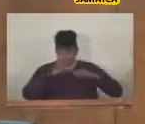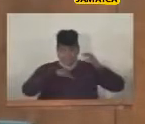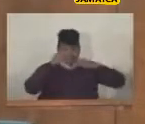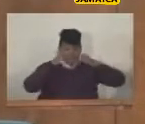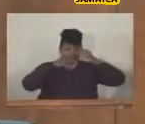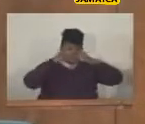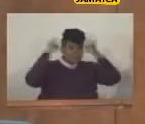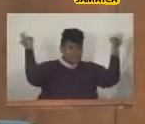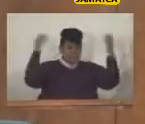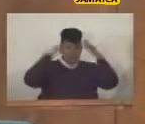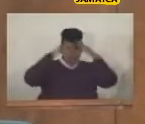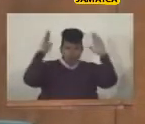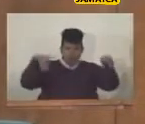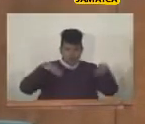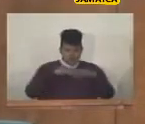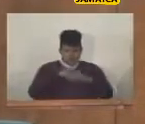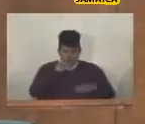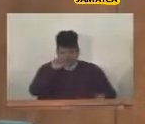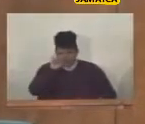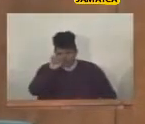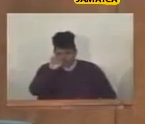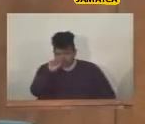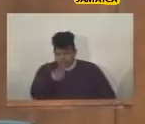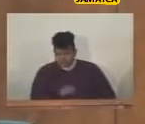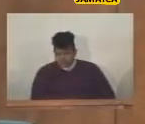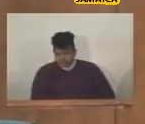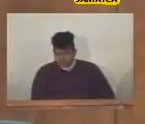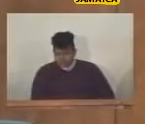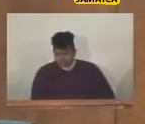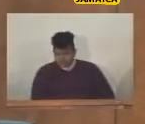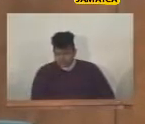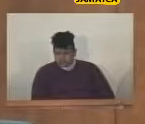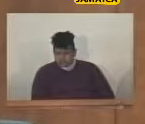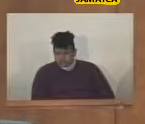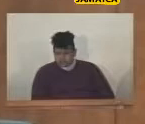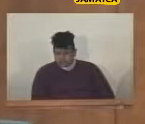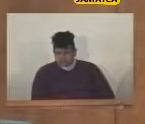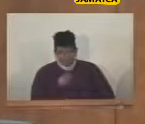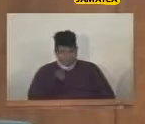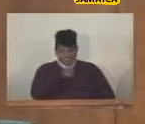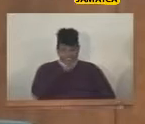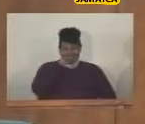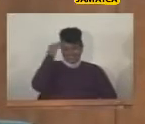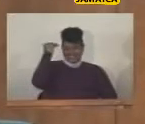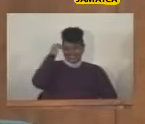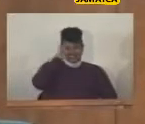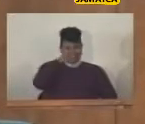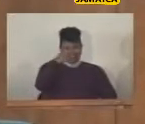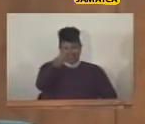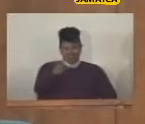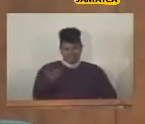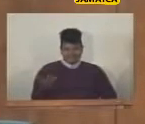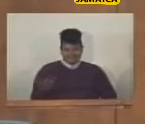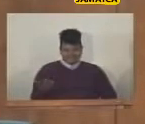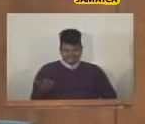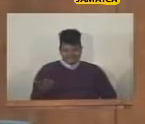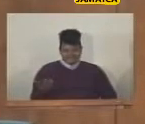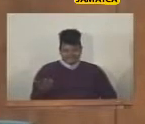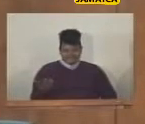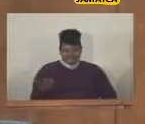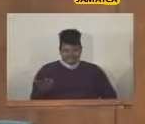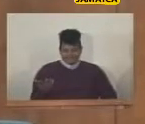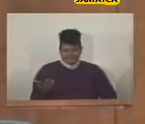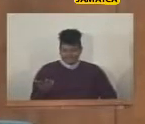I wish we had Senator Sinclair here. Everybody's crying. I can't believe what is happening in St.